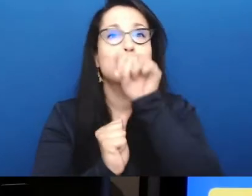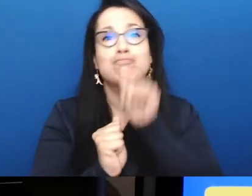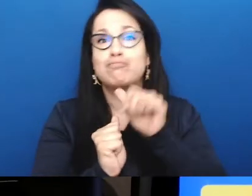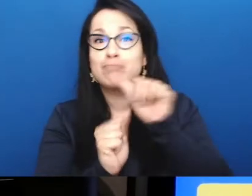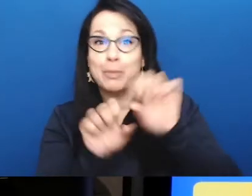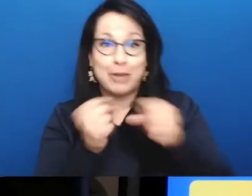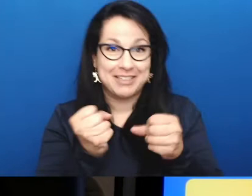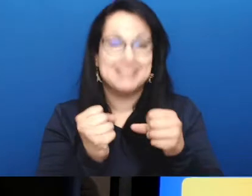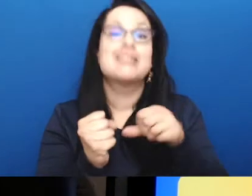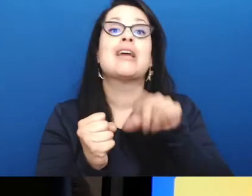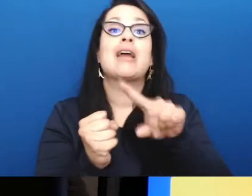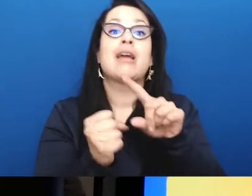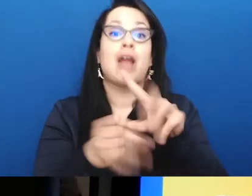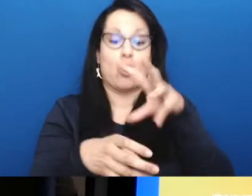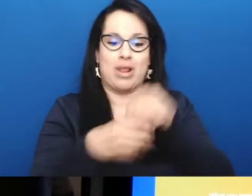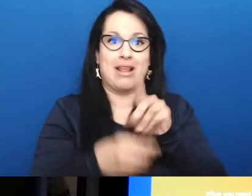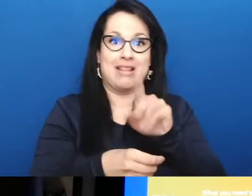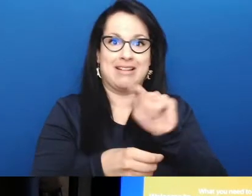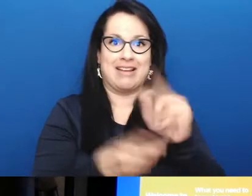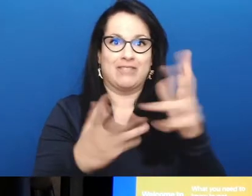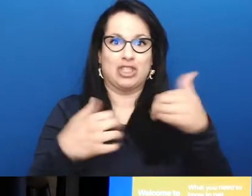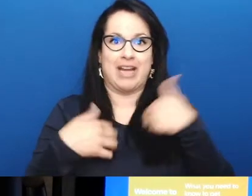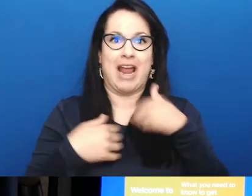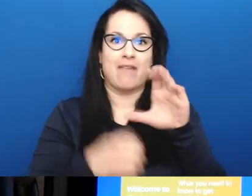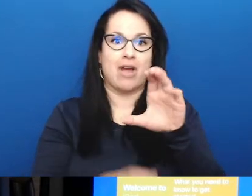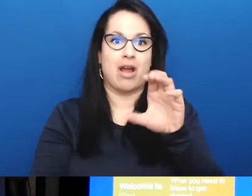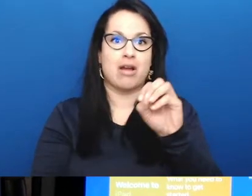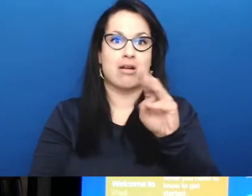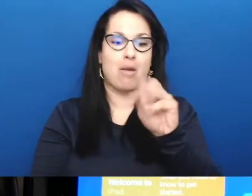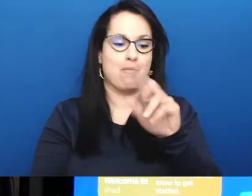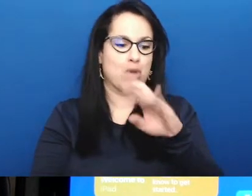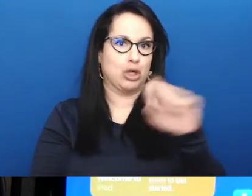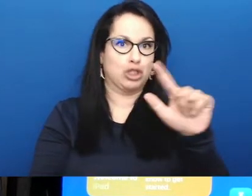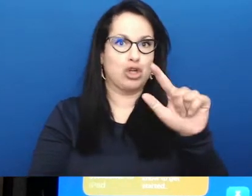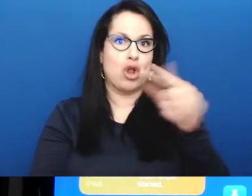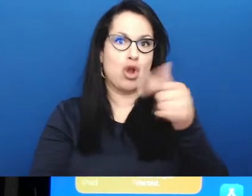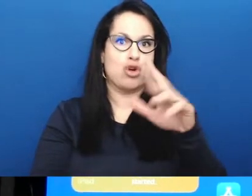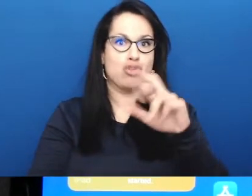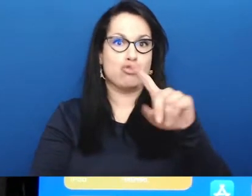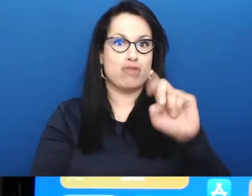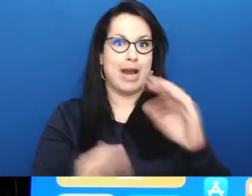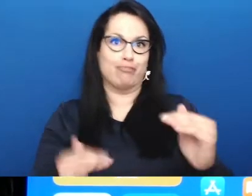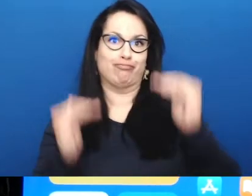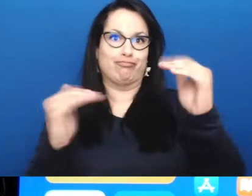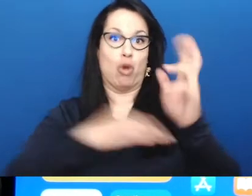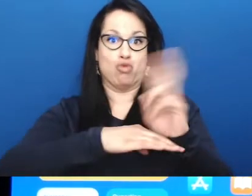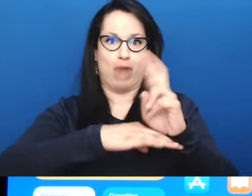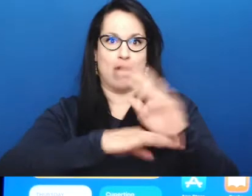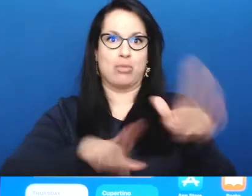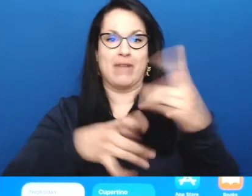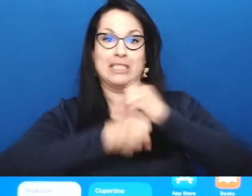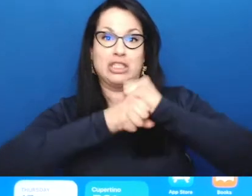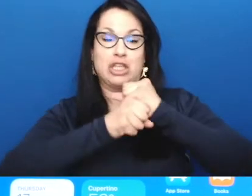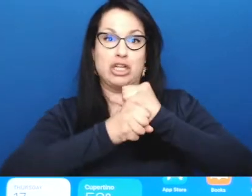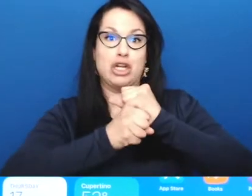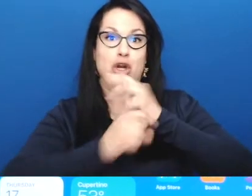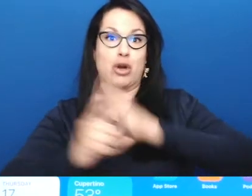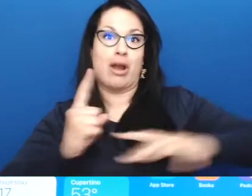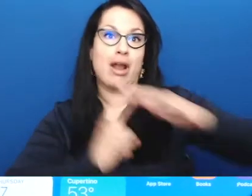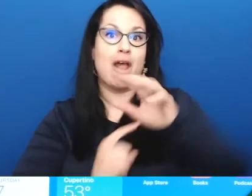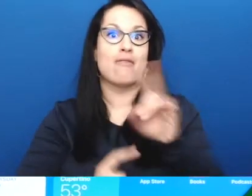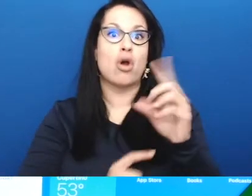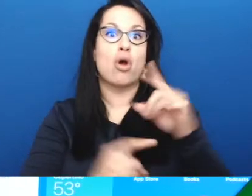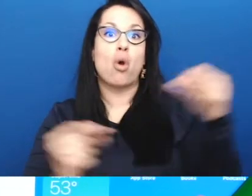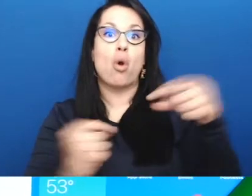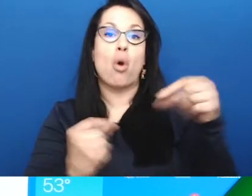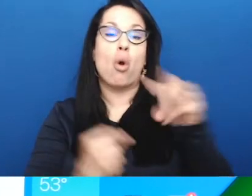Within the kit, a commercial-grade router provides a secure, reliable Wi-Fi environment. Options include LTE